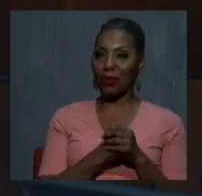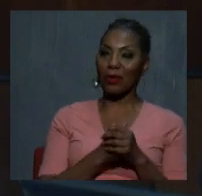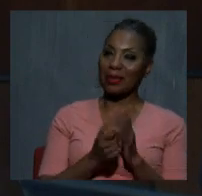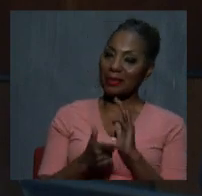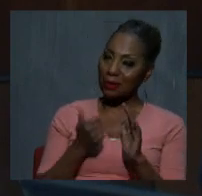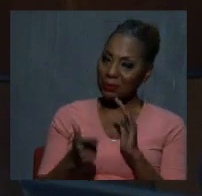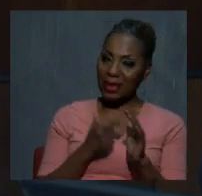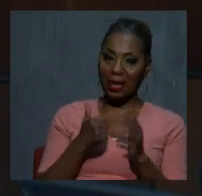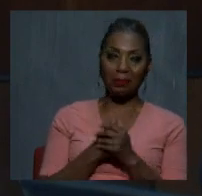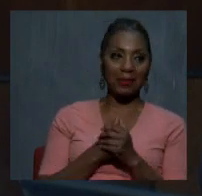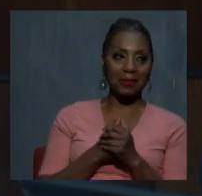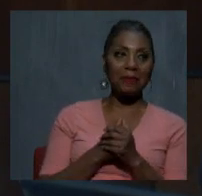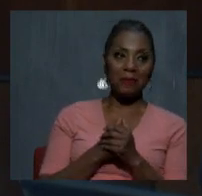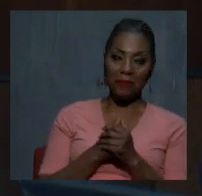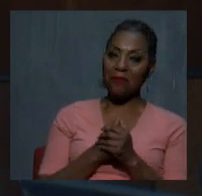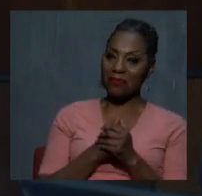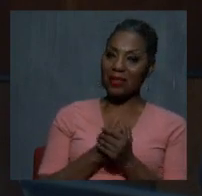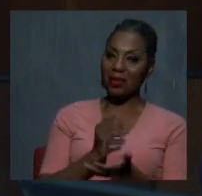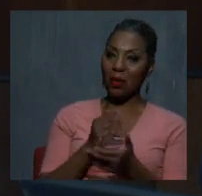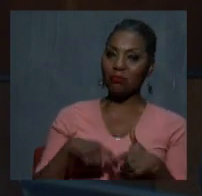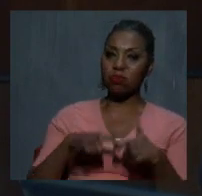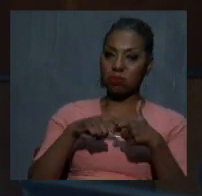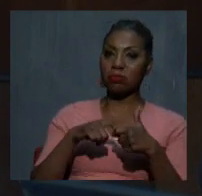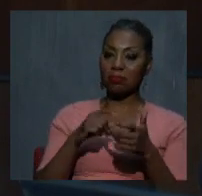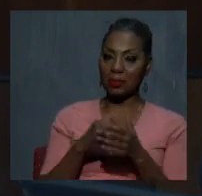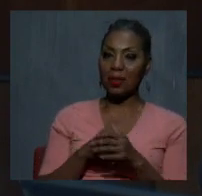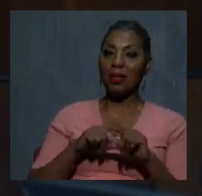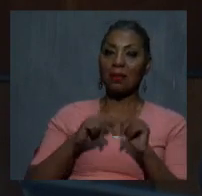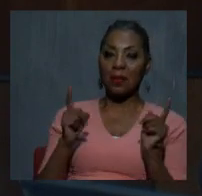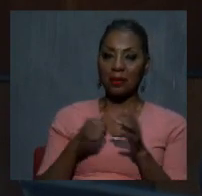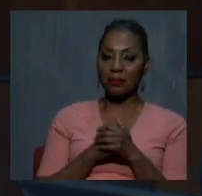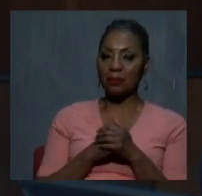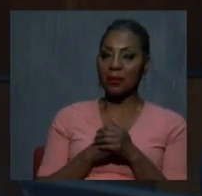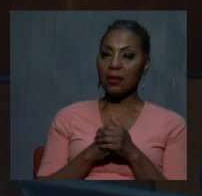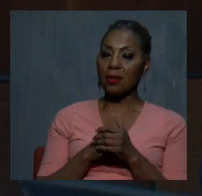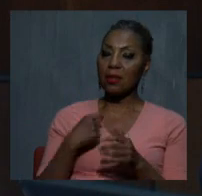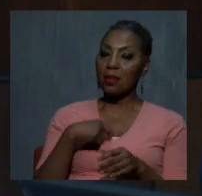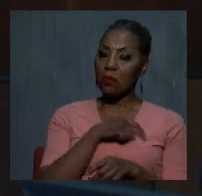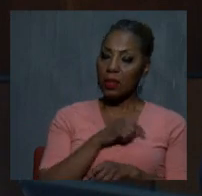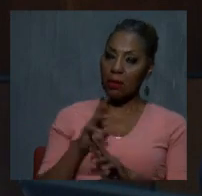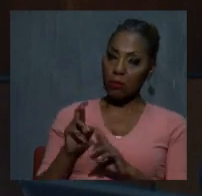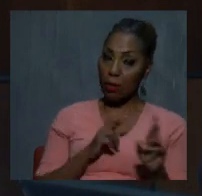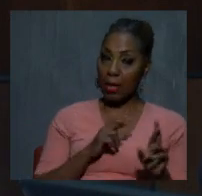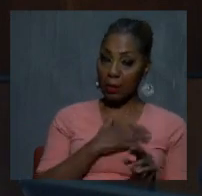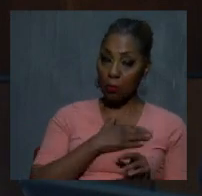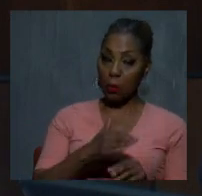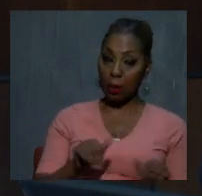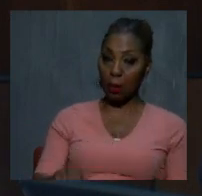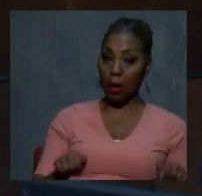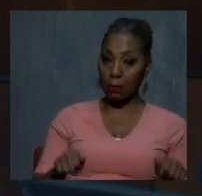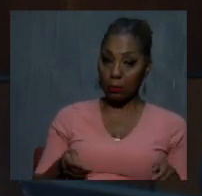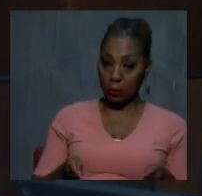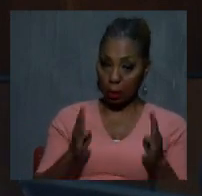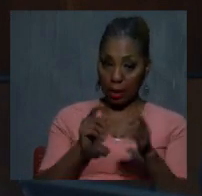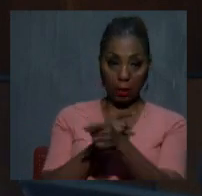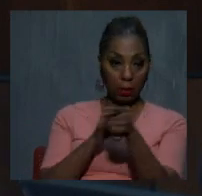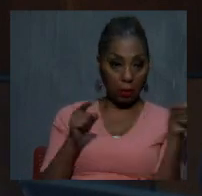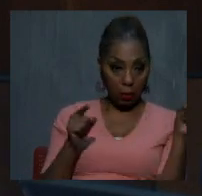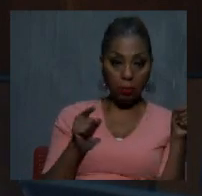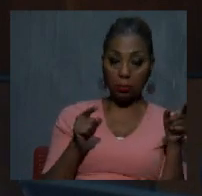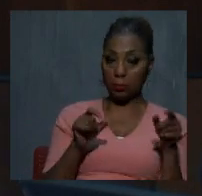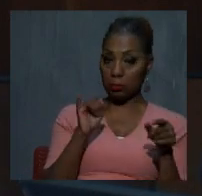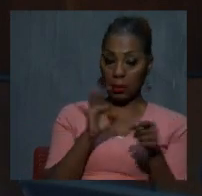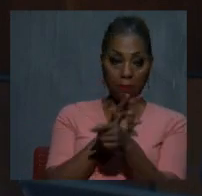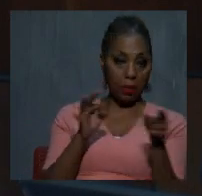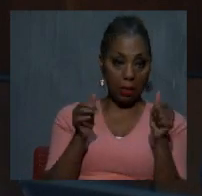at times a stopping point. So, but we're certainly, I think, ready, willing, and able to let neighborhood organizations do it if